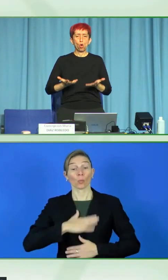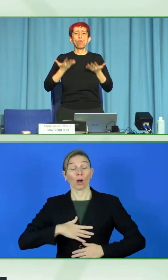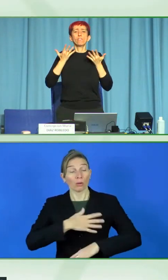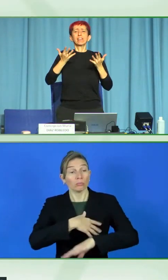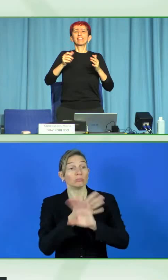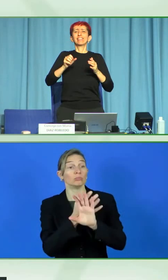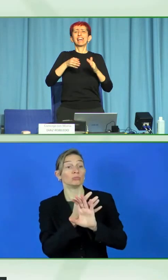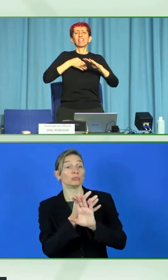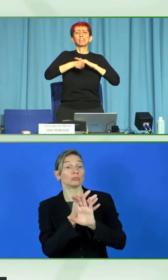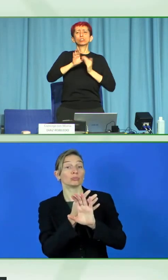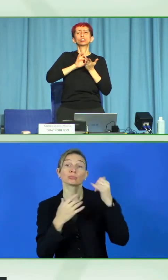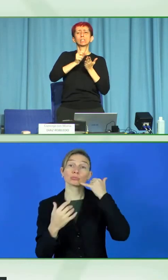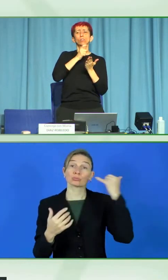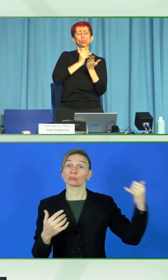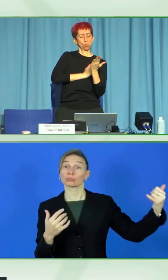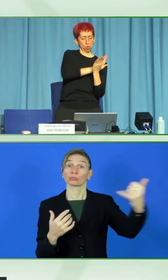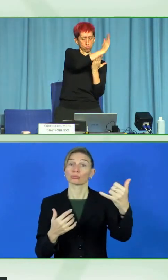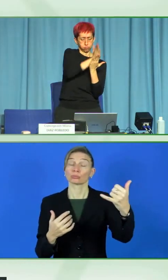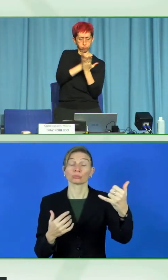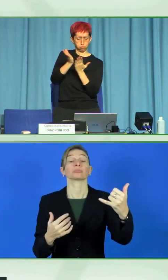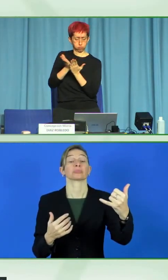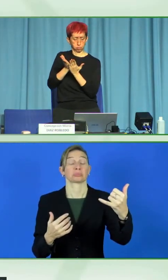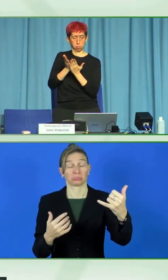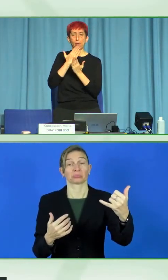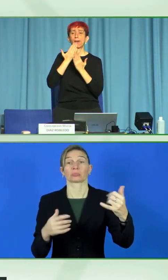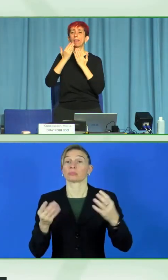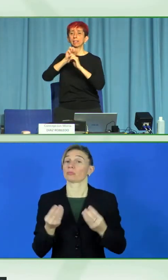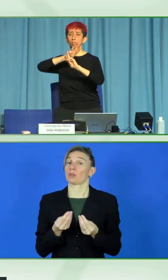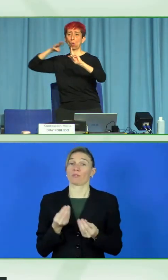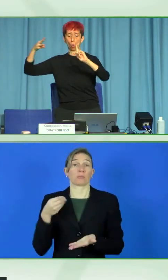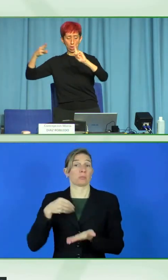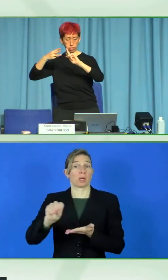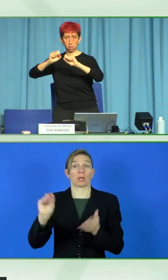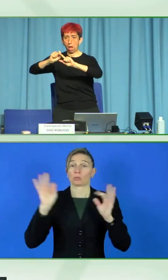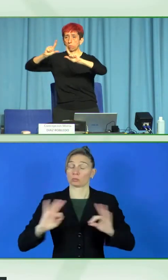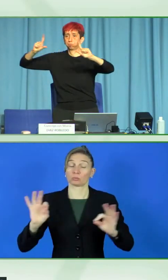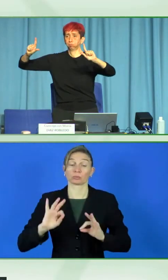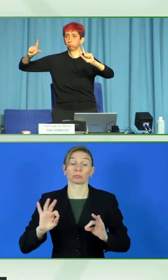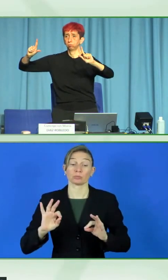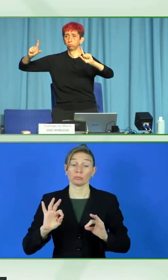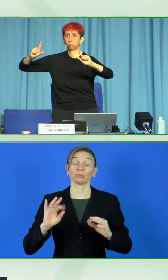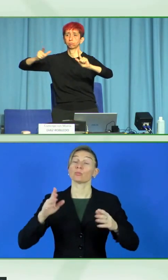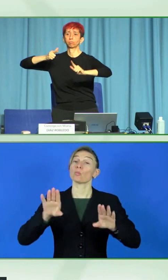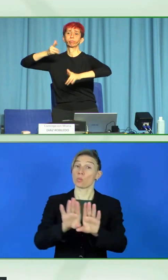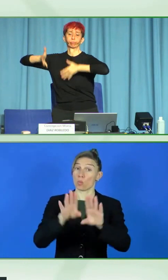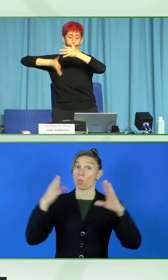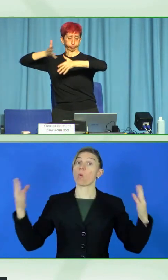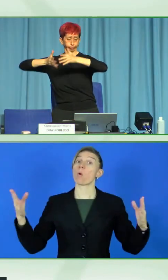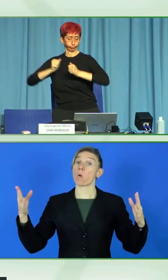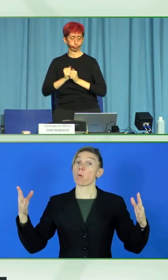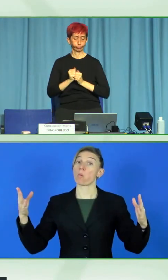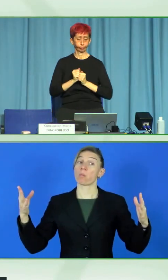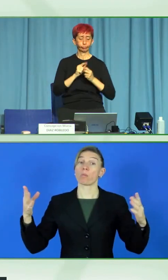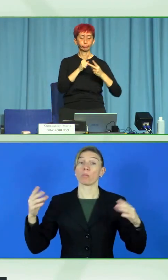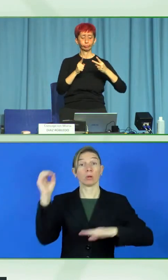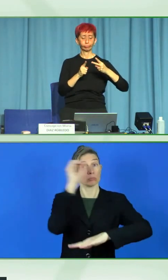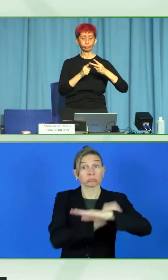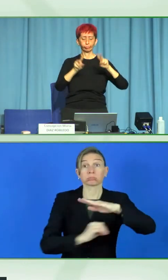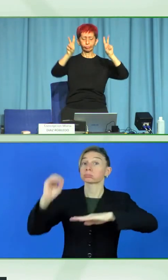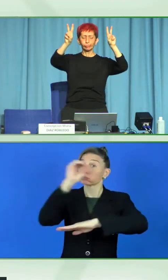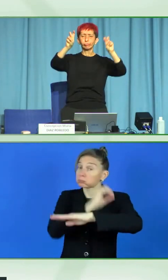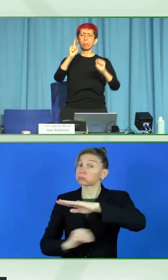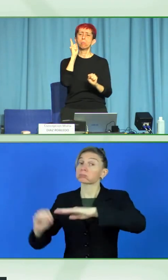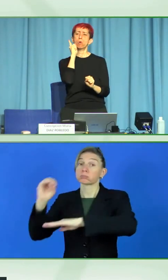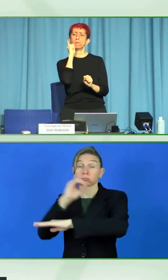hours a day, 360 days a year, thanks to this network that I've mentioned before,